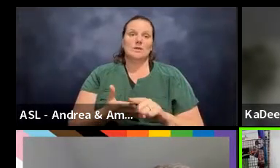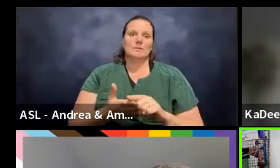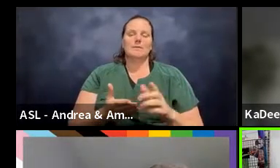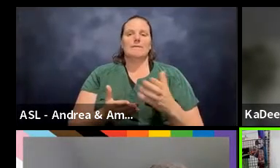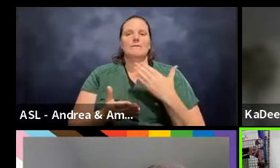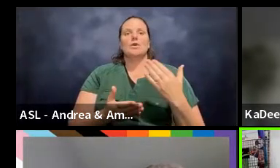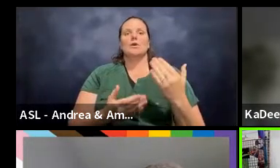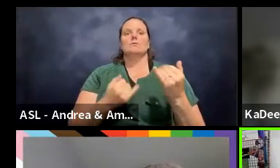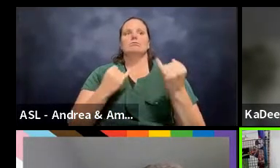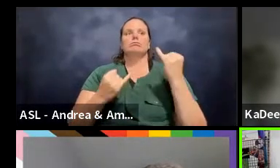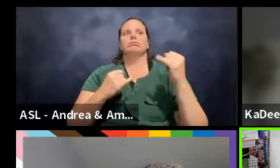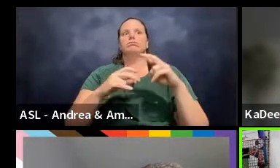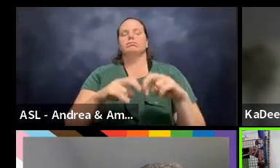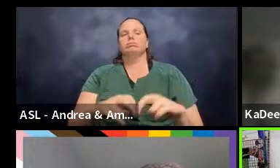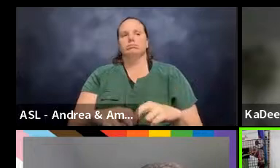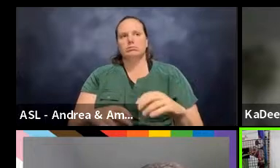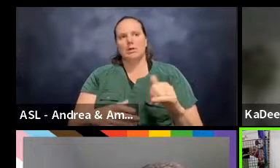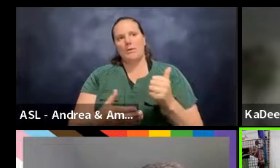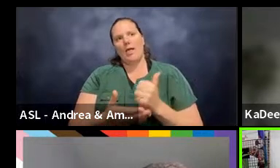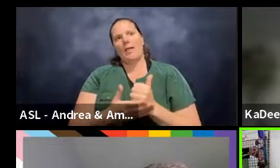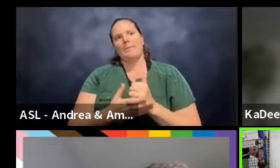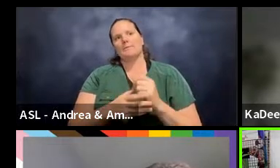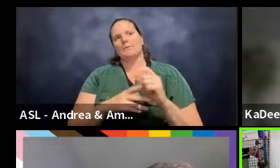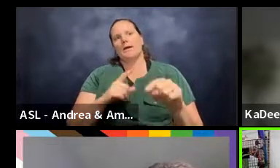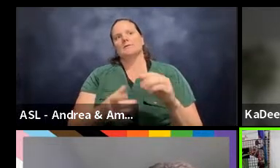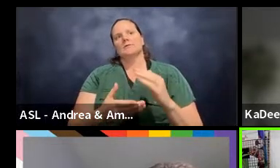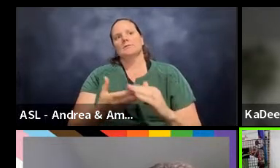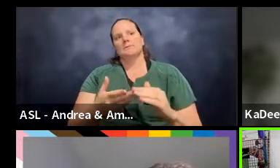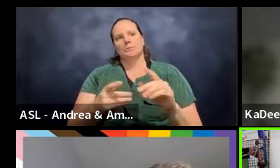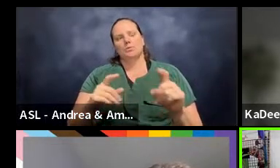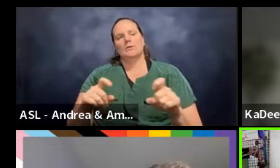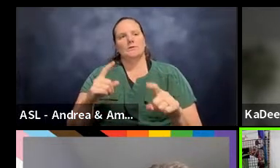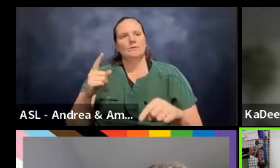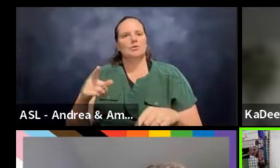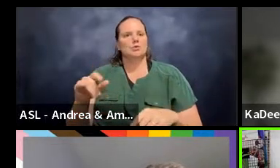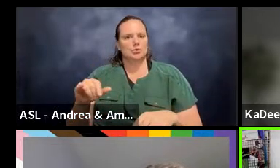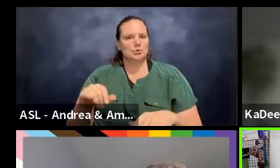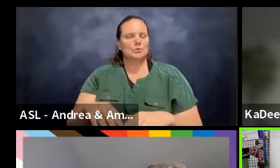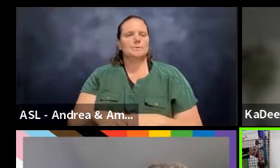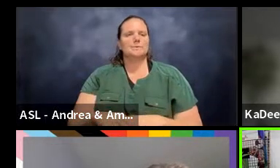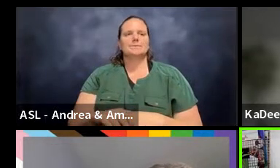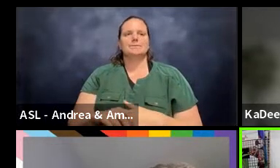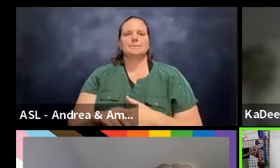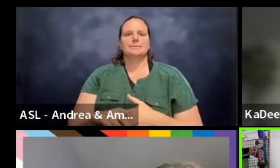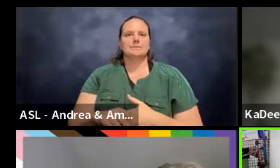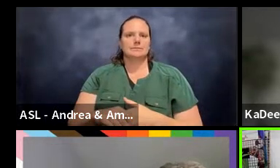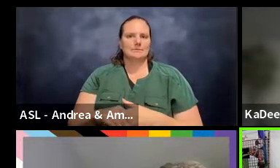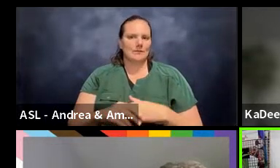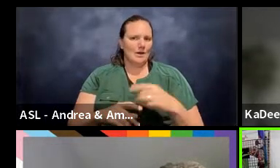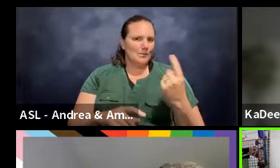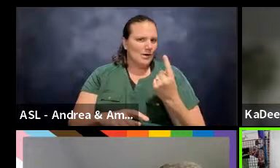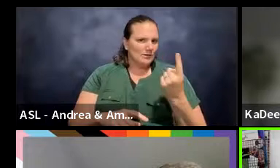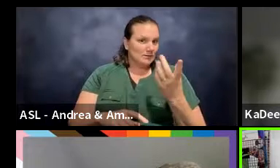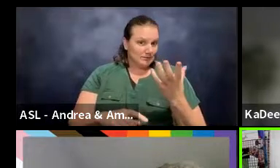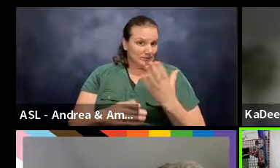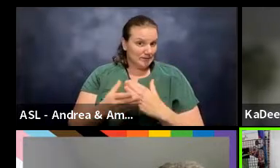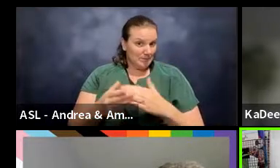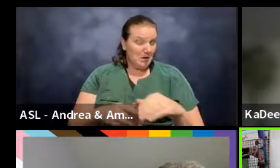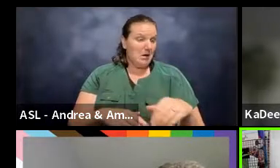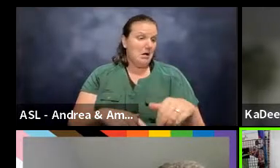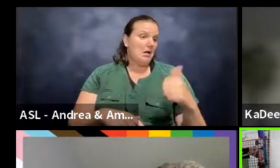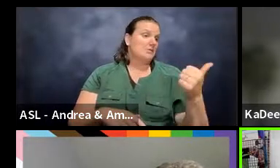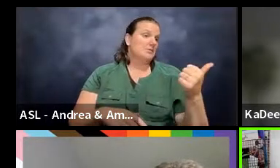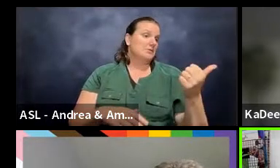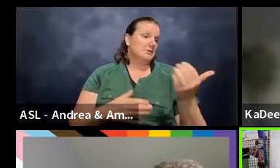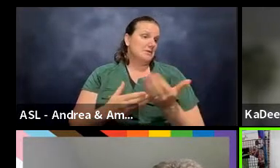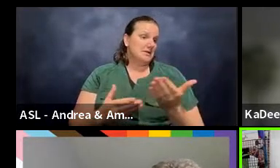good insights that might help to answer some of these questions for you as well. But I just wonder if some of those other elements that have been